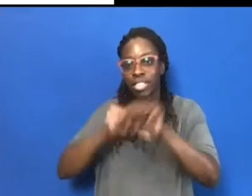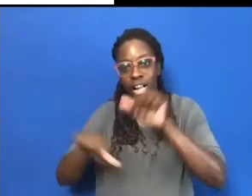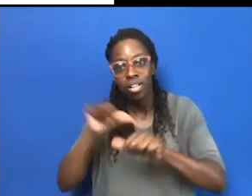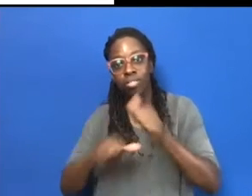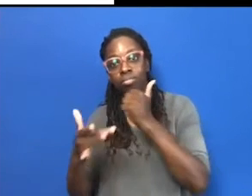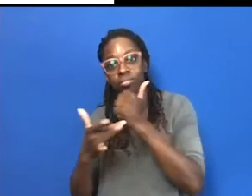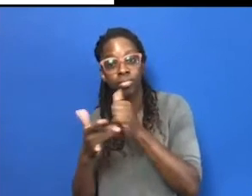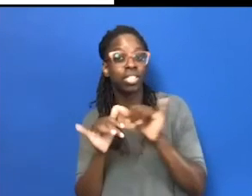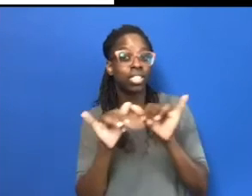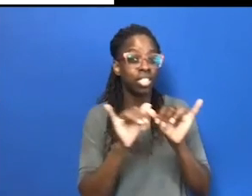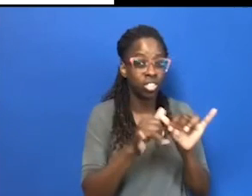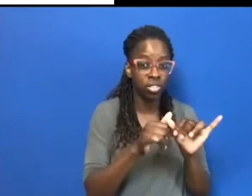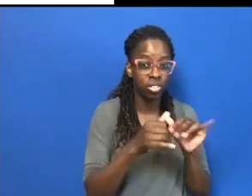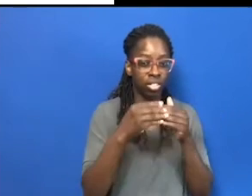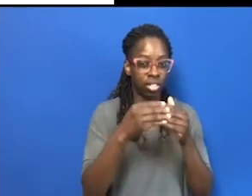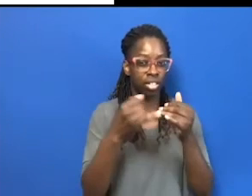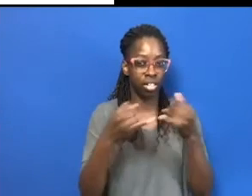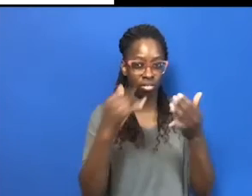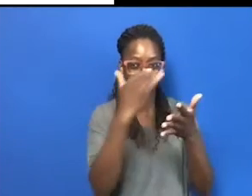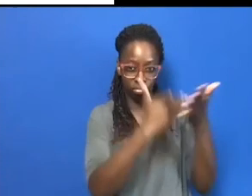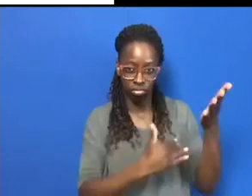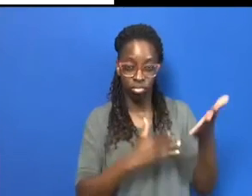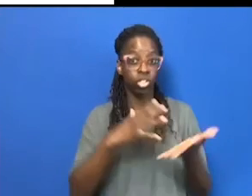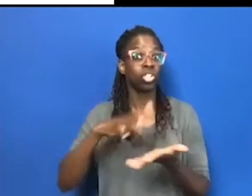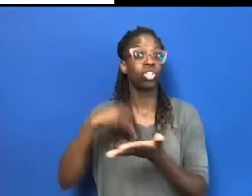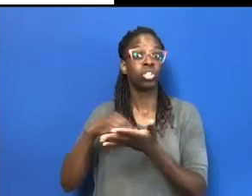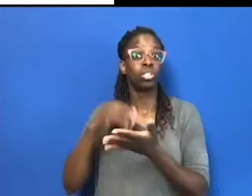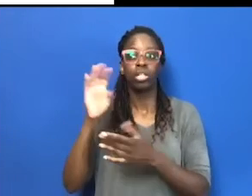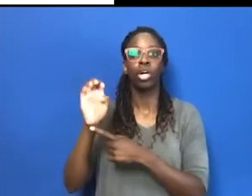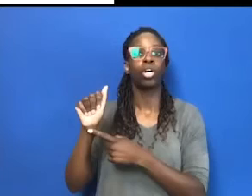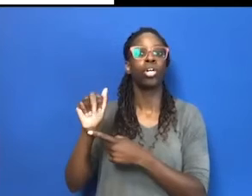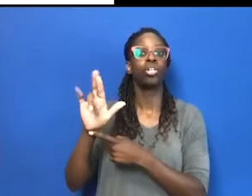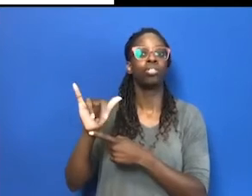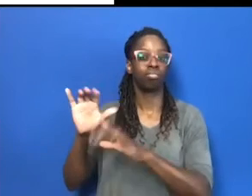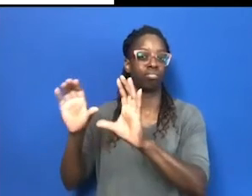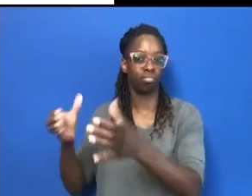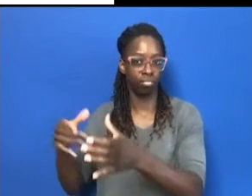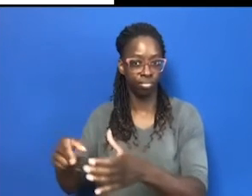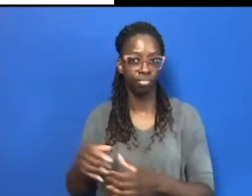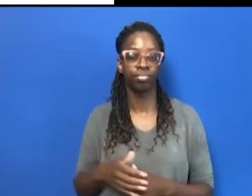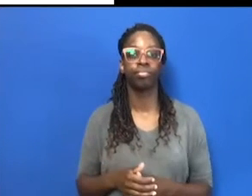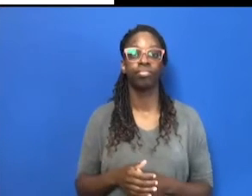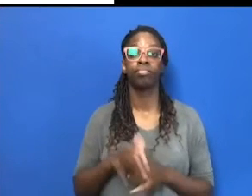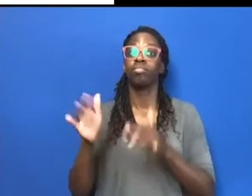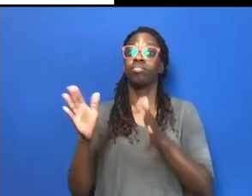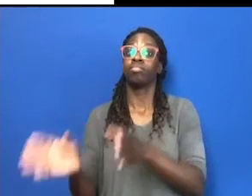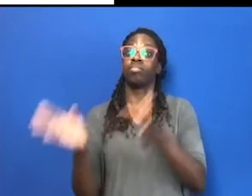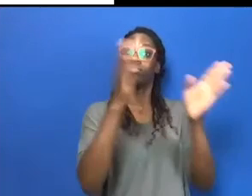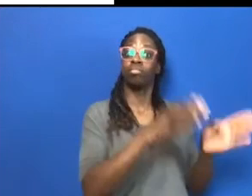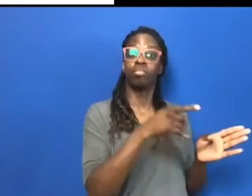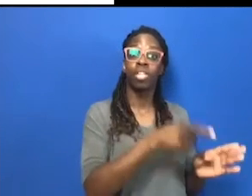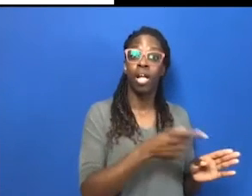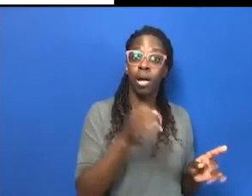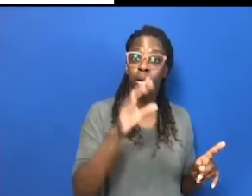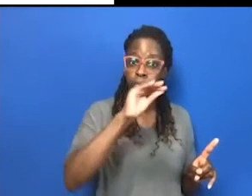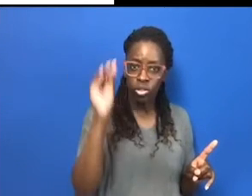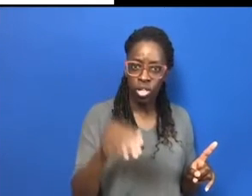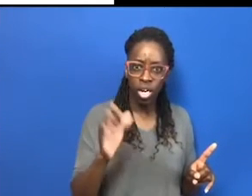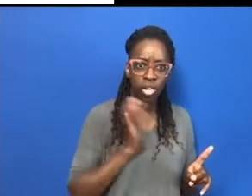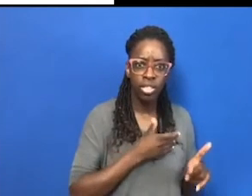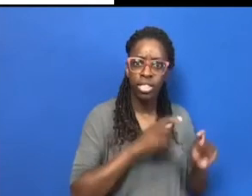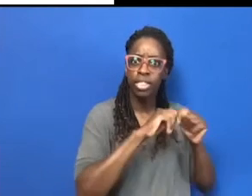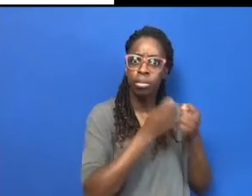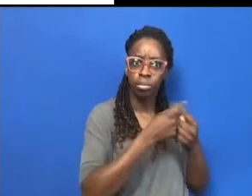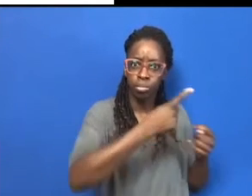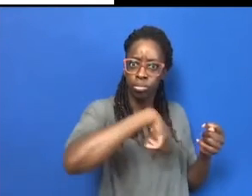to examine what percentage of indicators did our STEMIE team code as science, technology, and engineering based